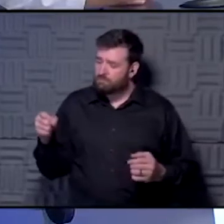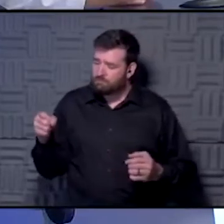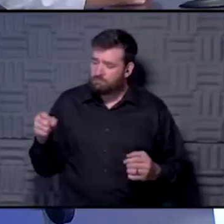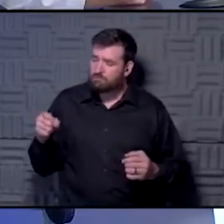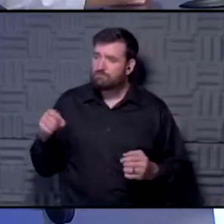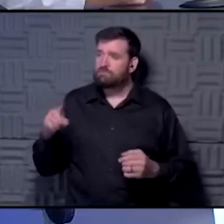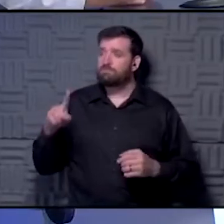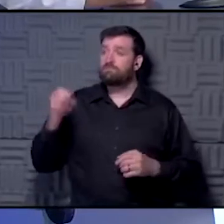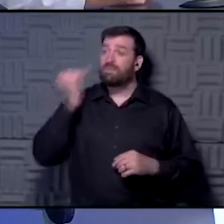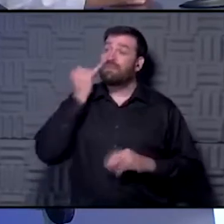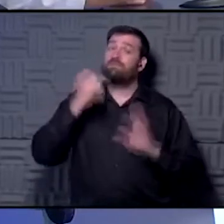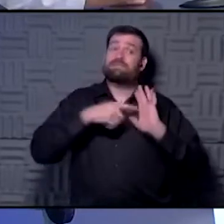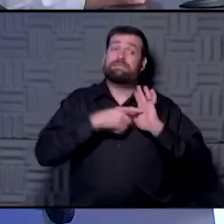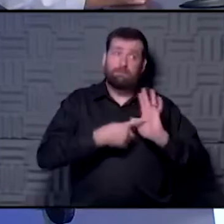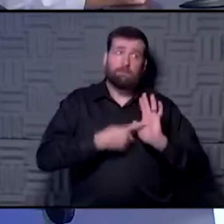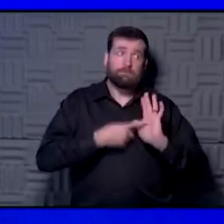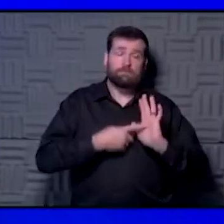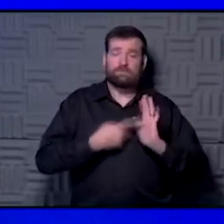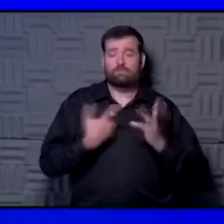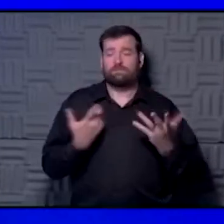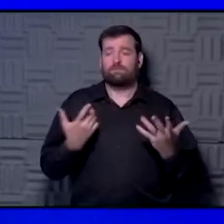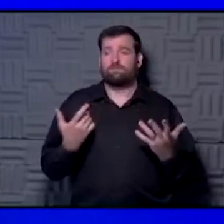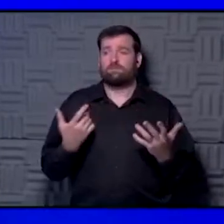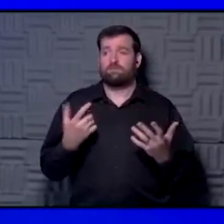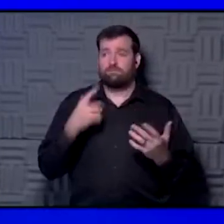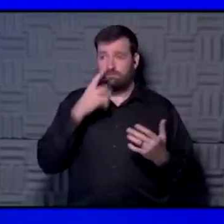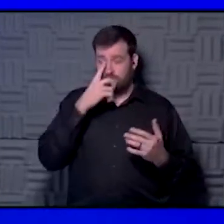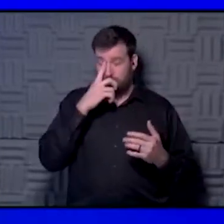would think if there's symptoms, I think you would probably have to,